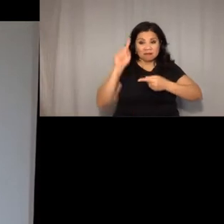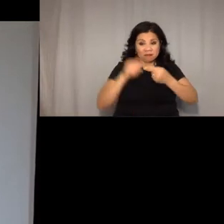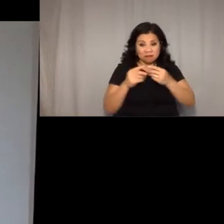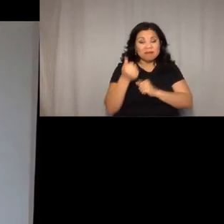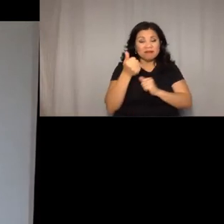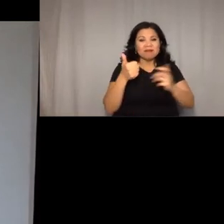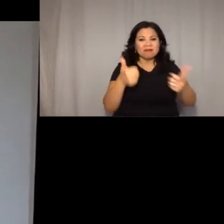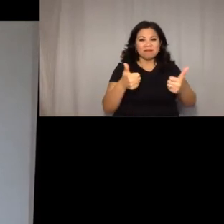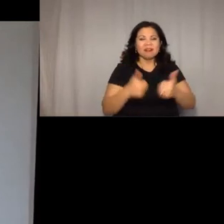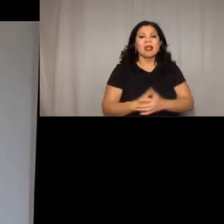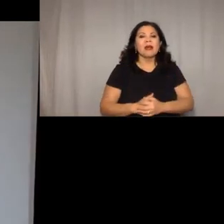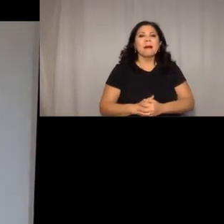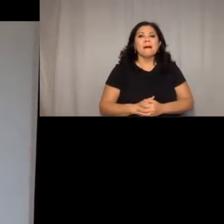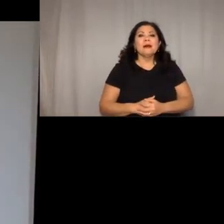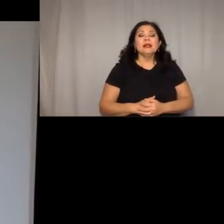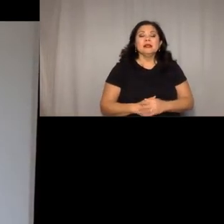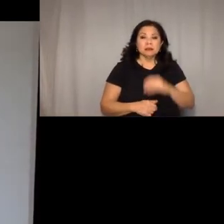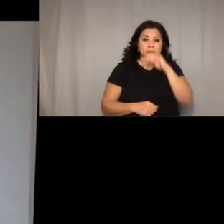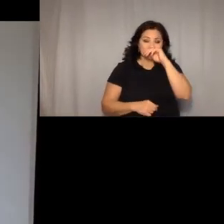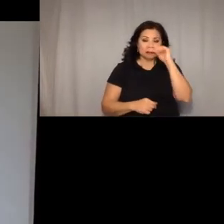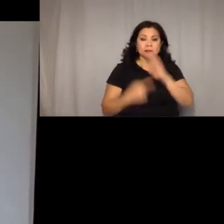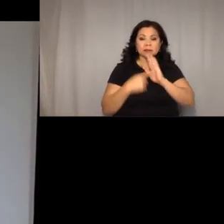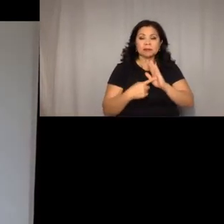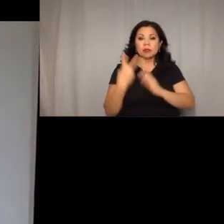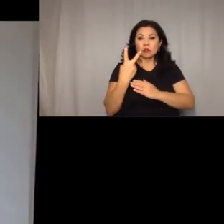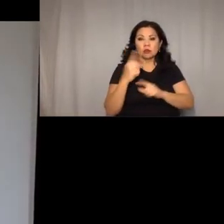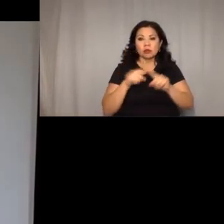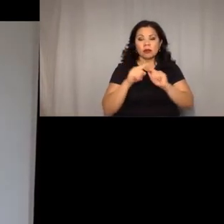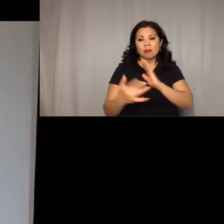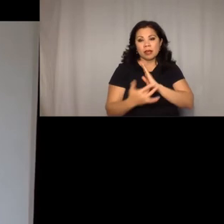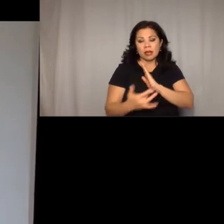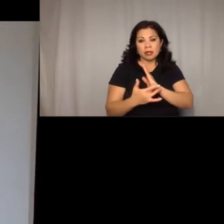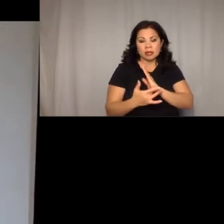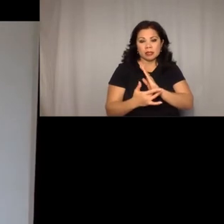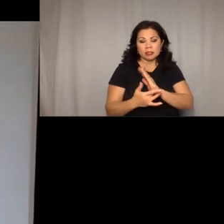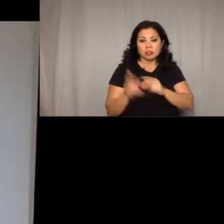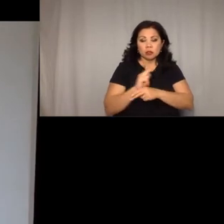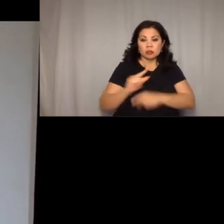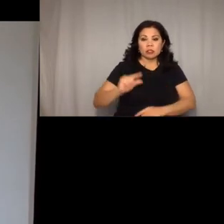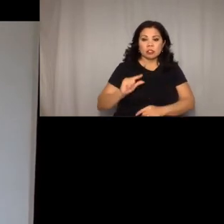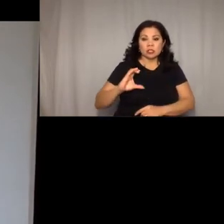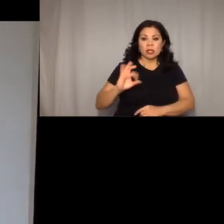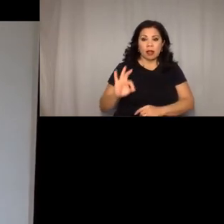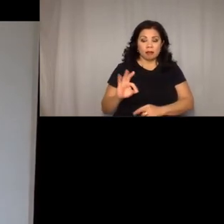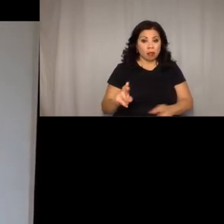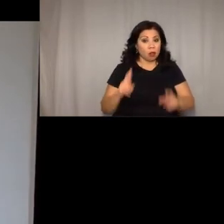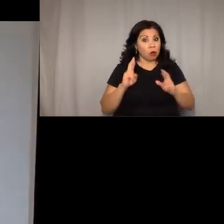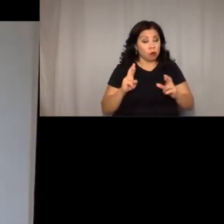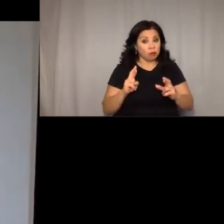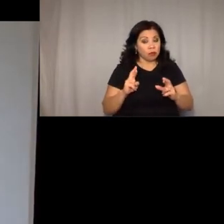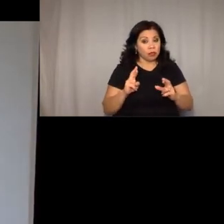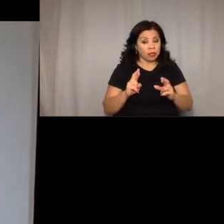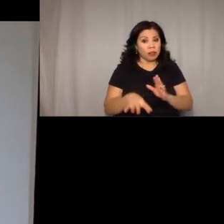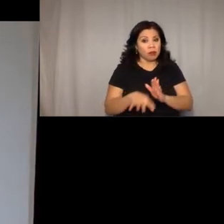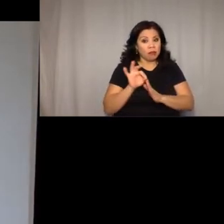Alright, so again, we showed you two different ways of doing this. Using common factors, hopefully you find the biggest one they